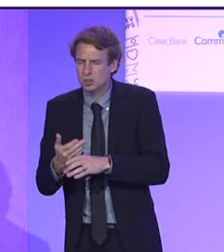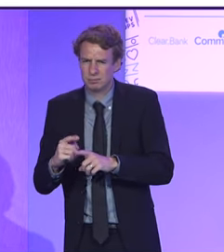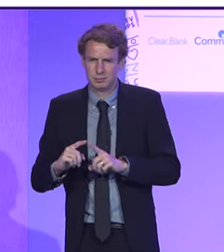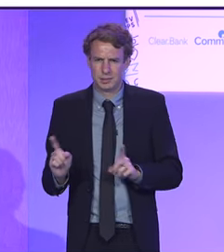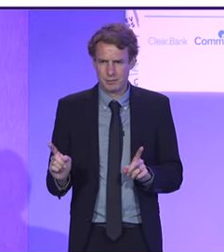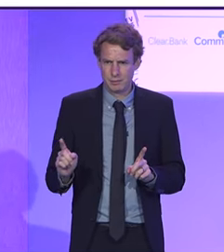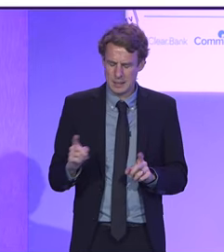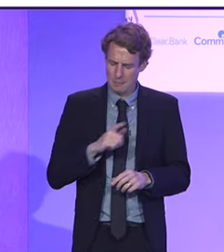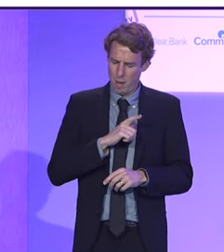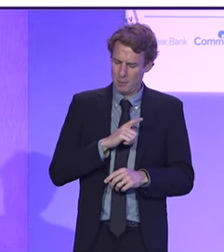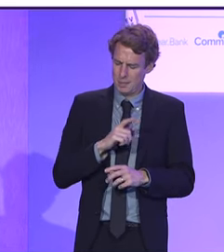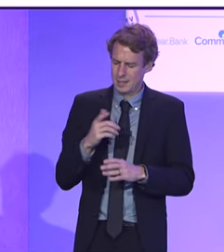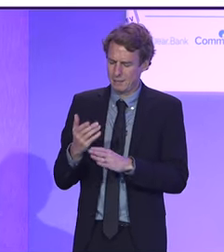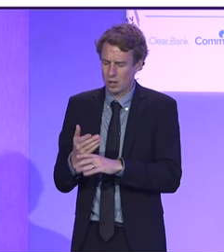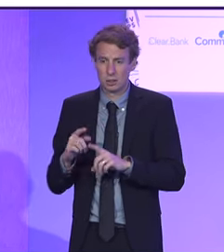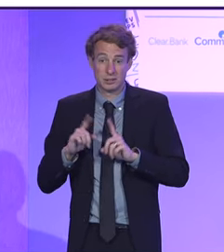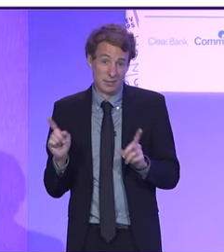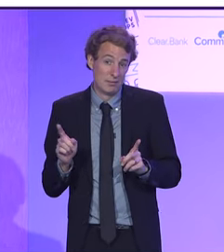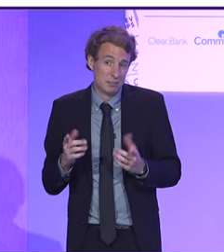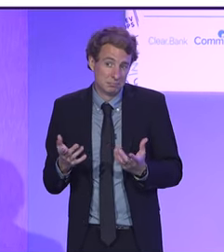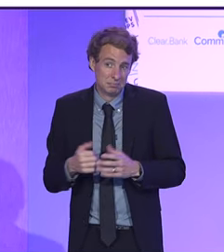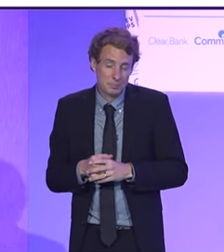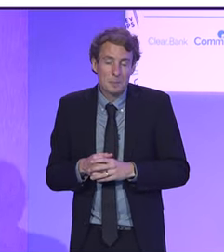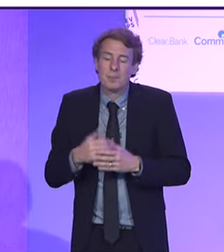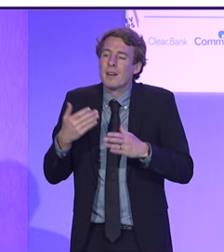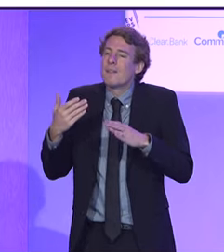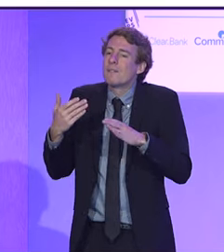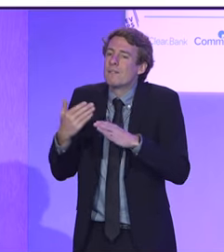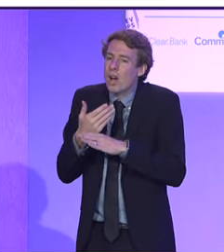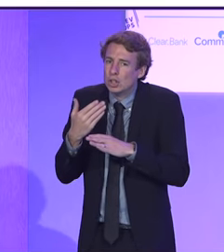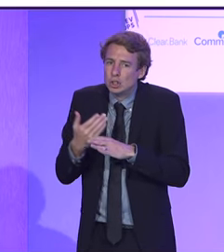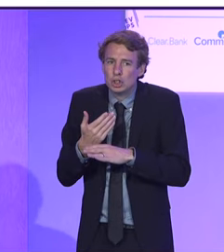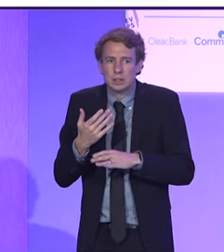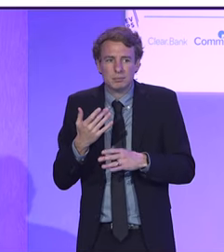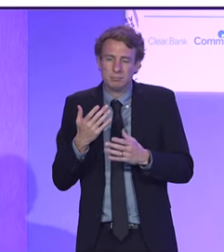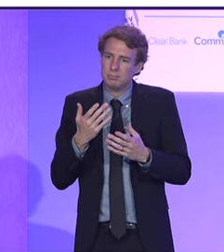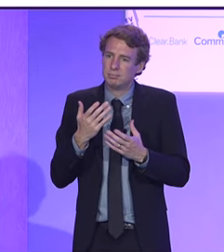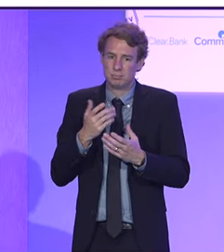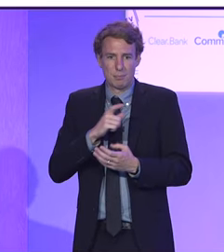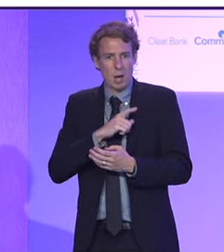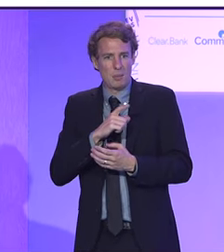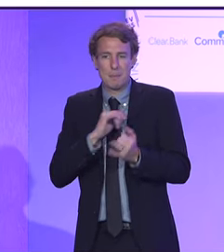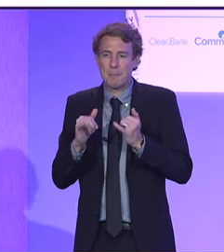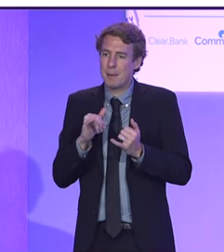And the first and foremost function of most systems is to just ensure its own survival.